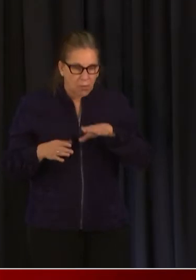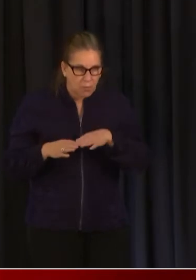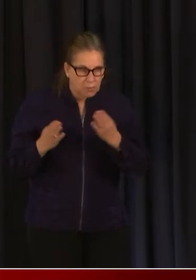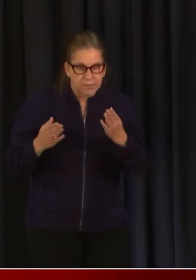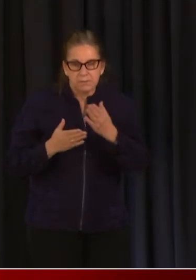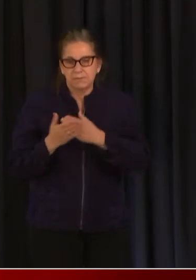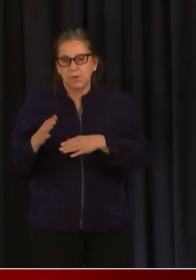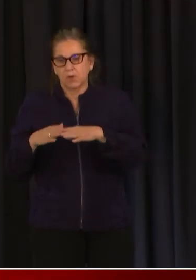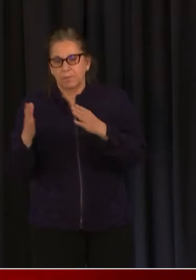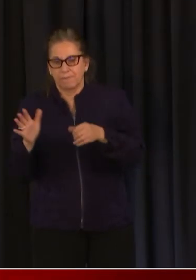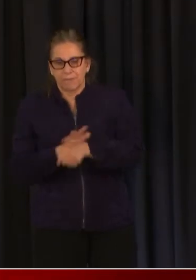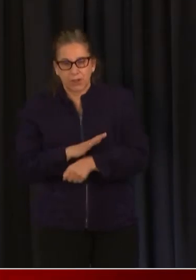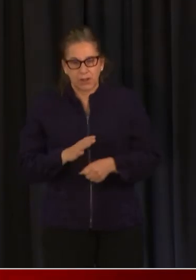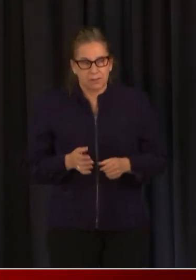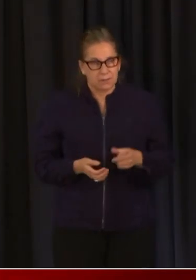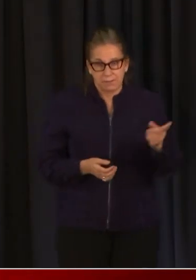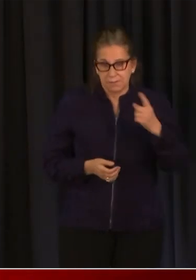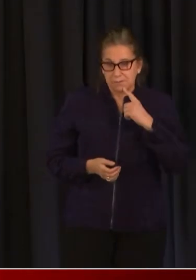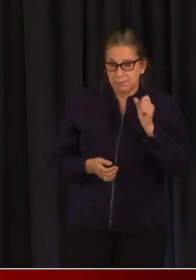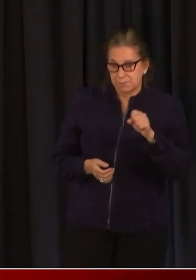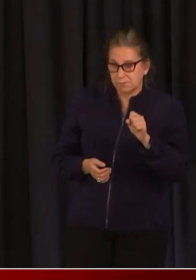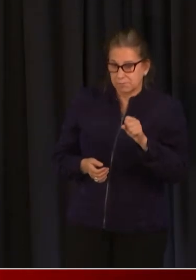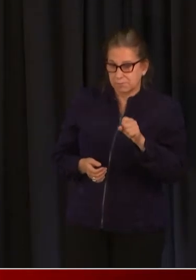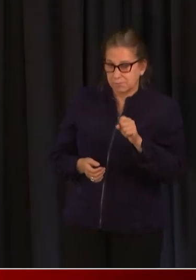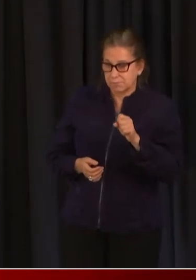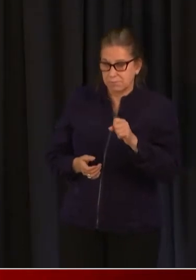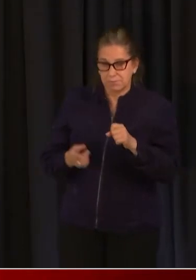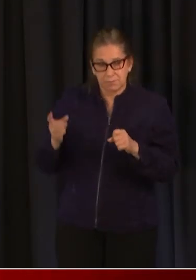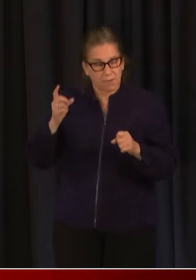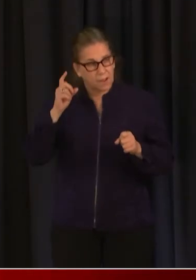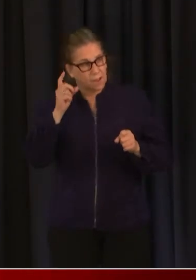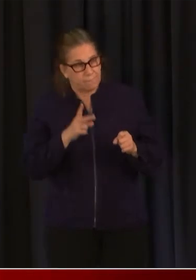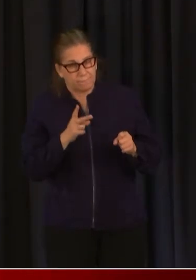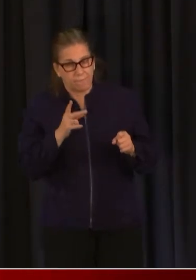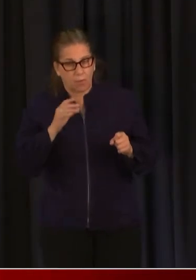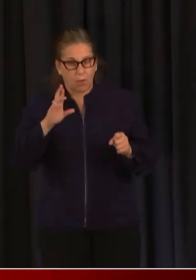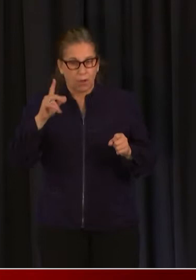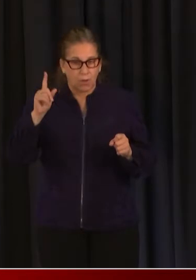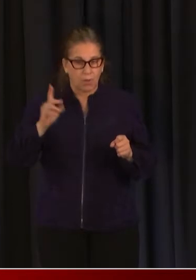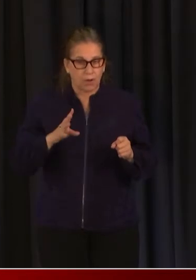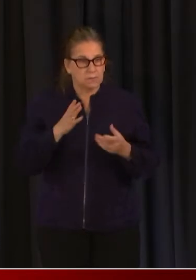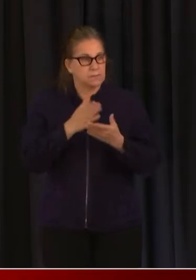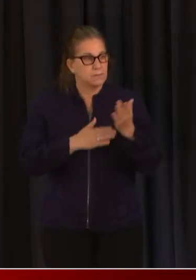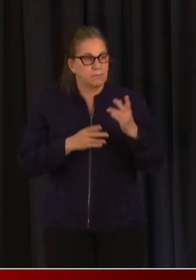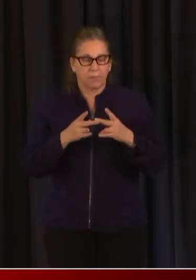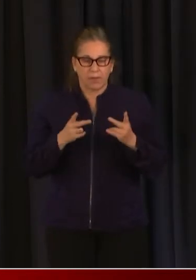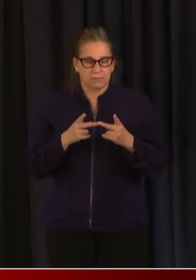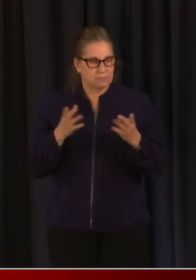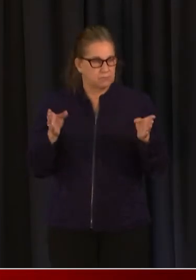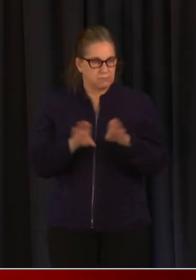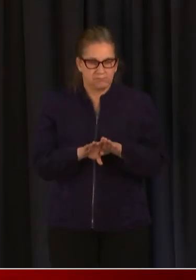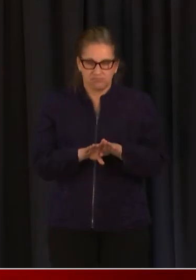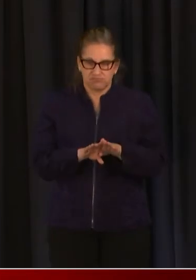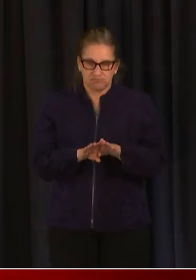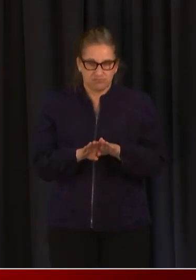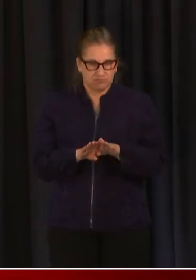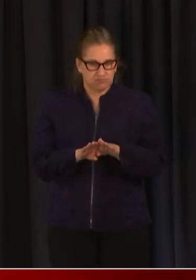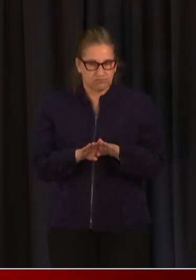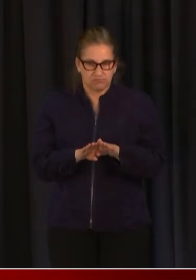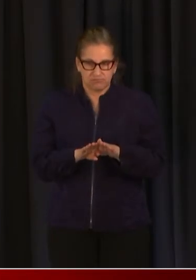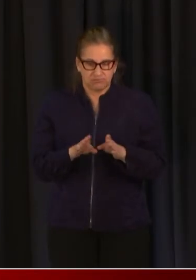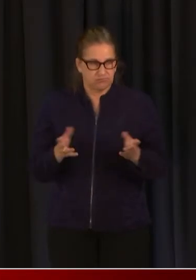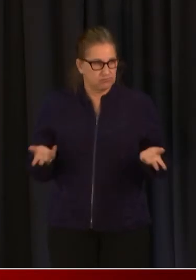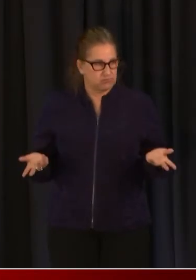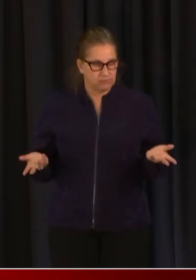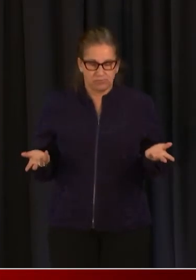more coronavirus restrictions. And to your point, you said we can't really reopen like the before times until we crush this